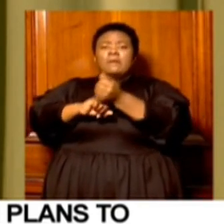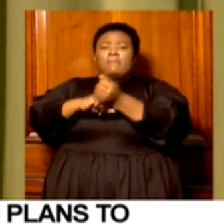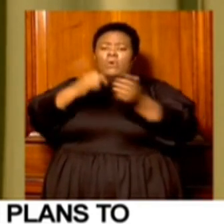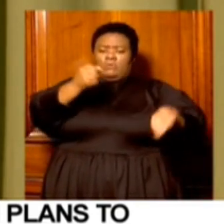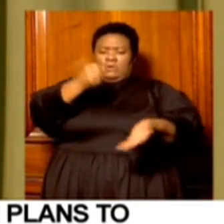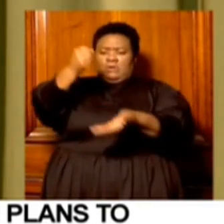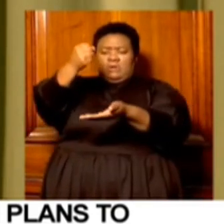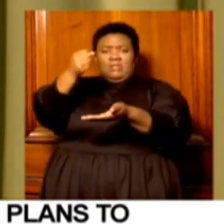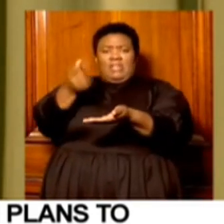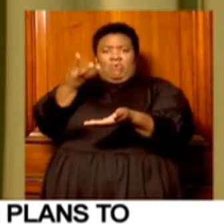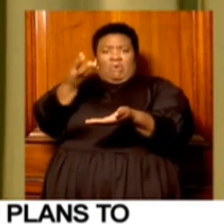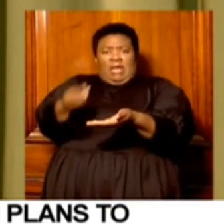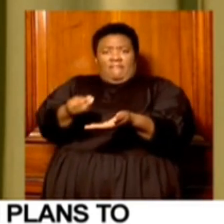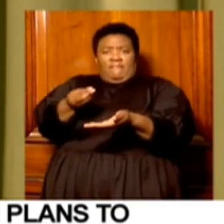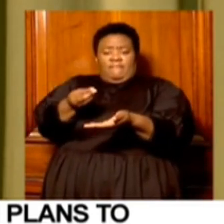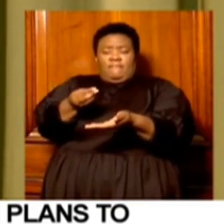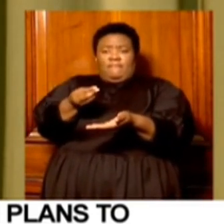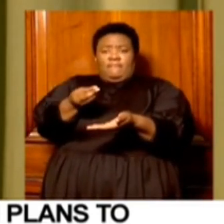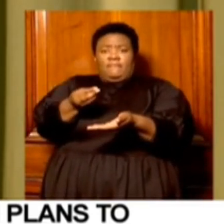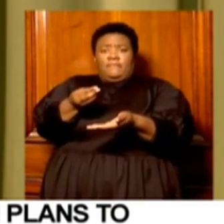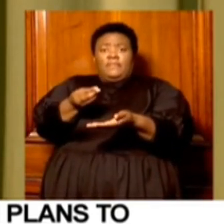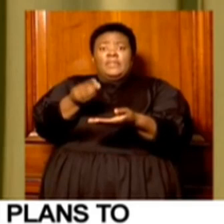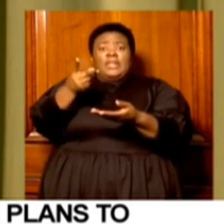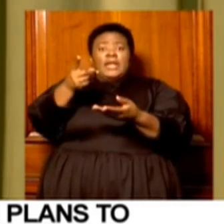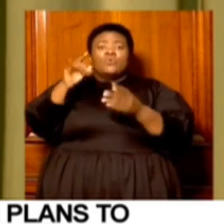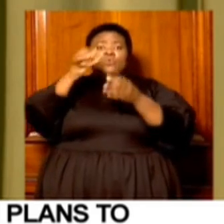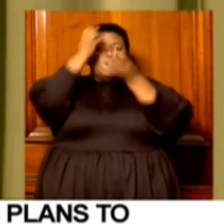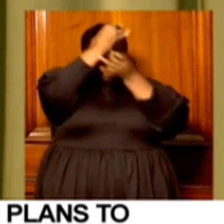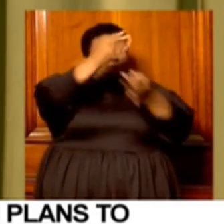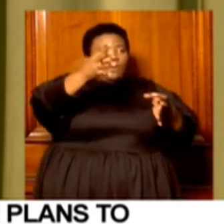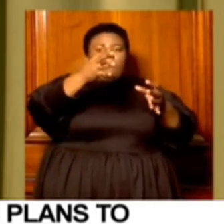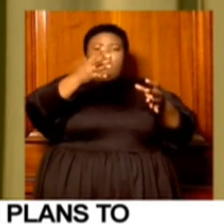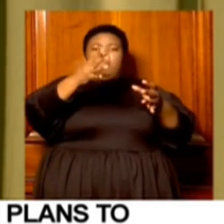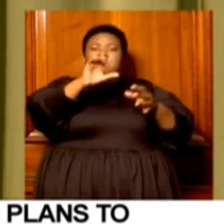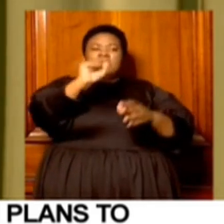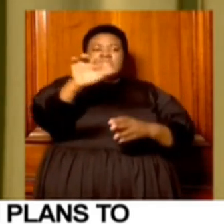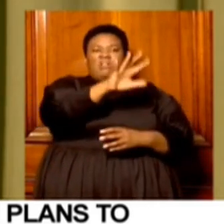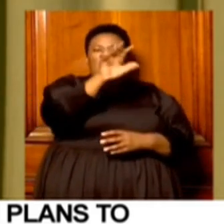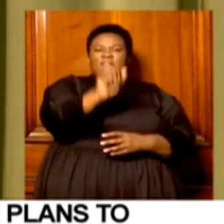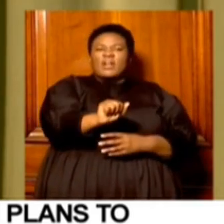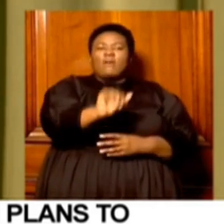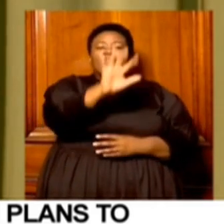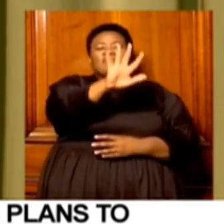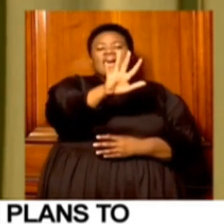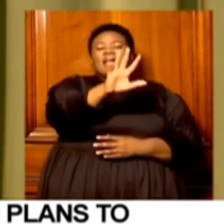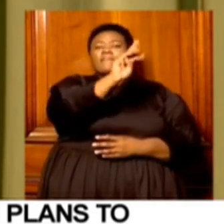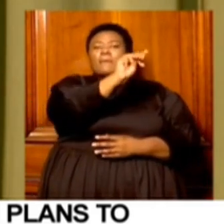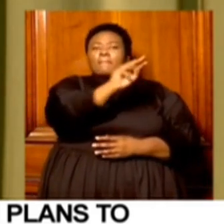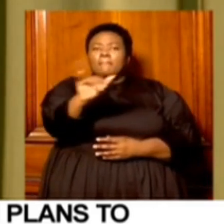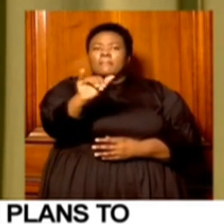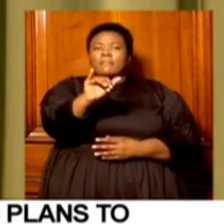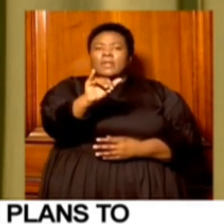we have actually presented to the nation of the 500 billion rand. Even the